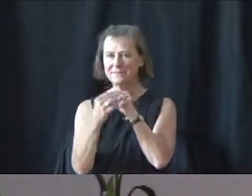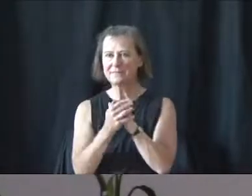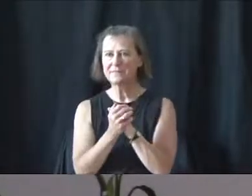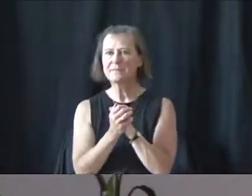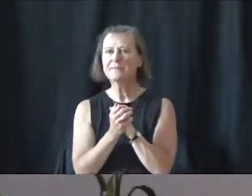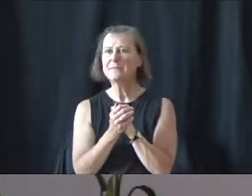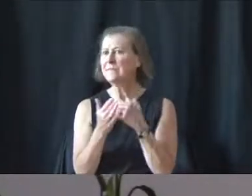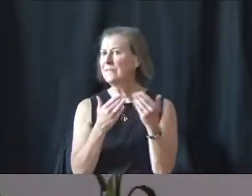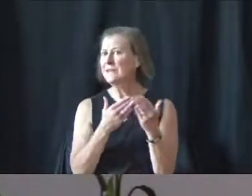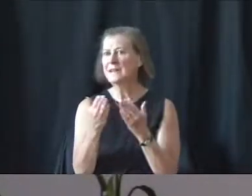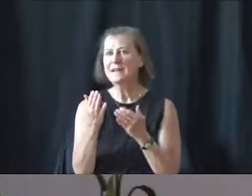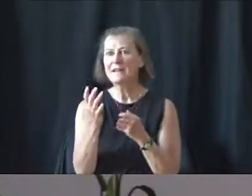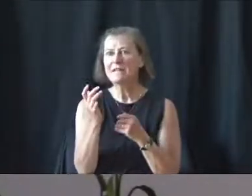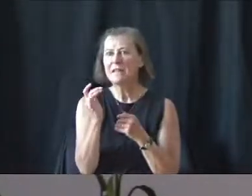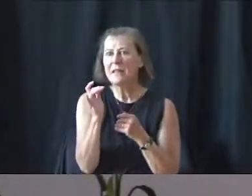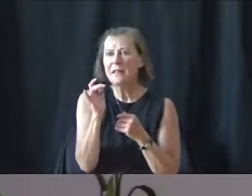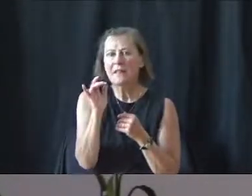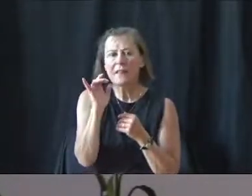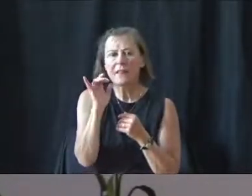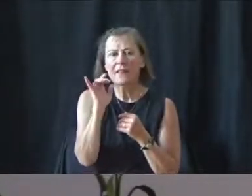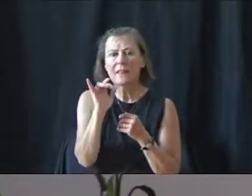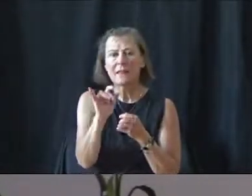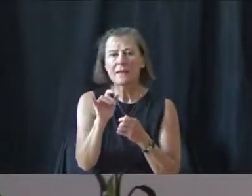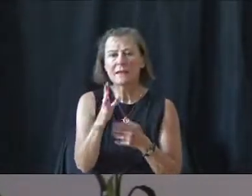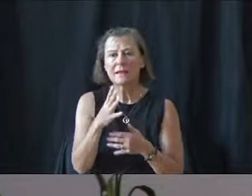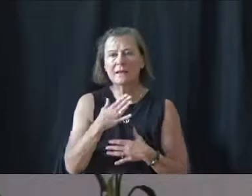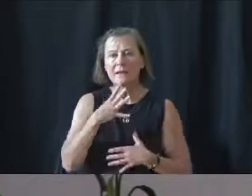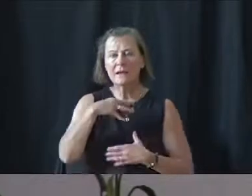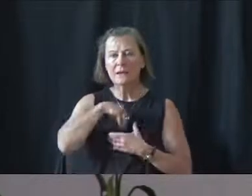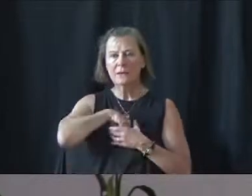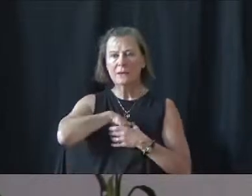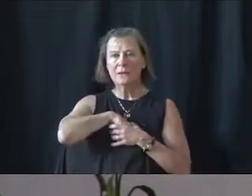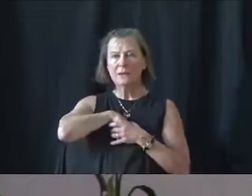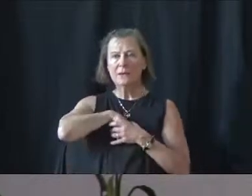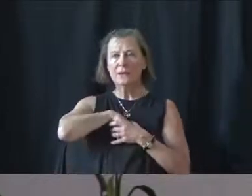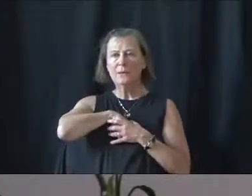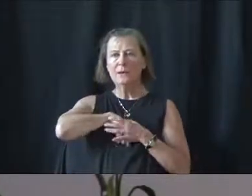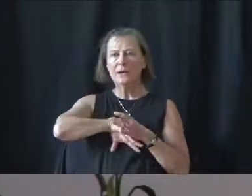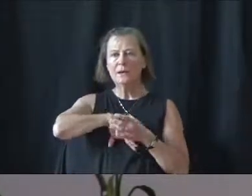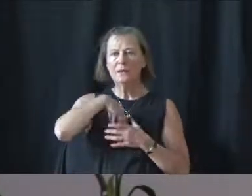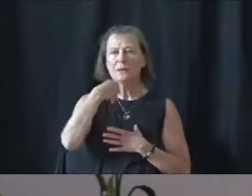Even just this in-breath, out-breath.